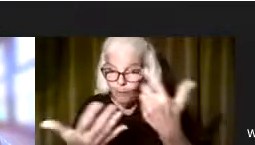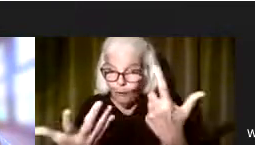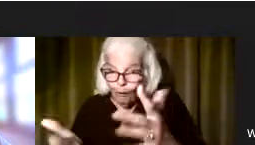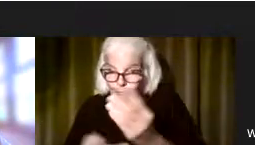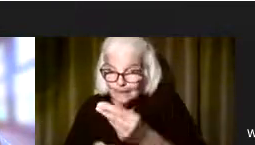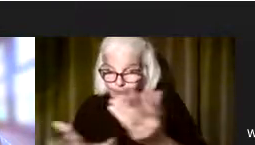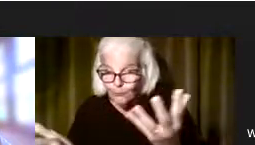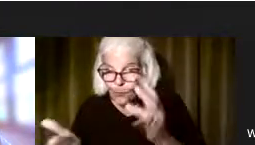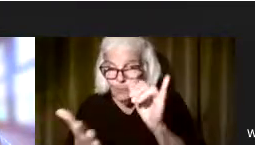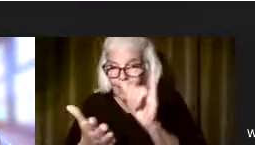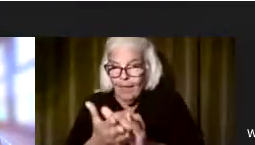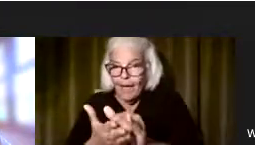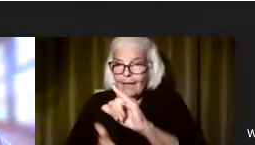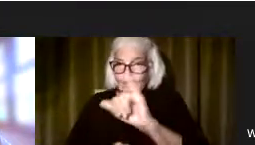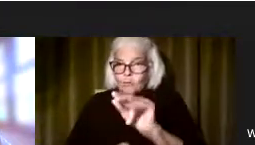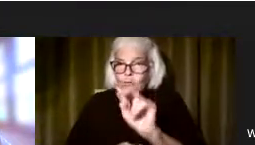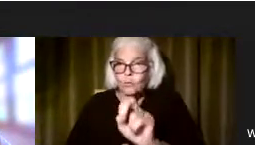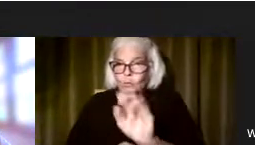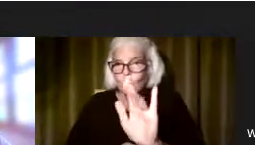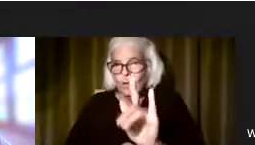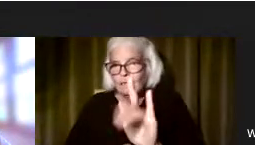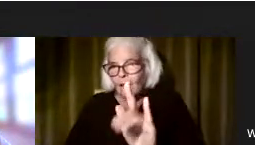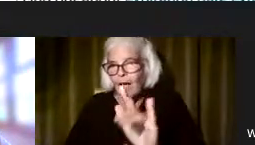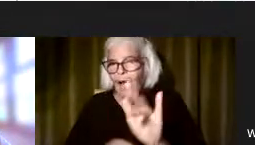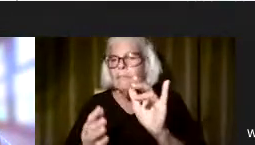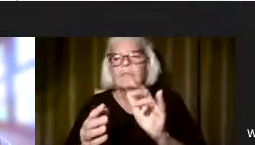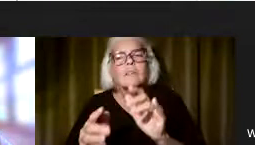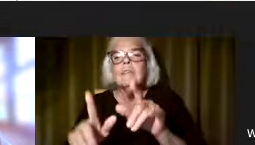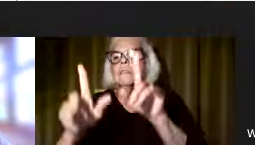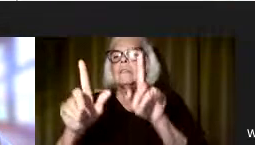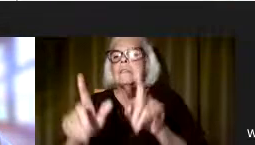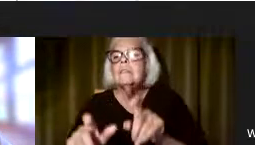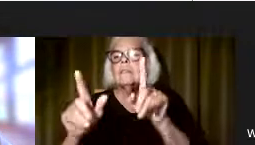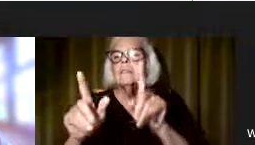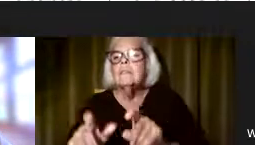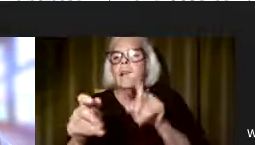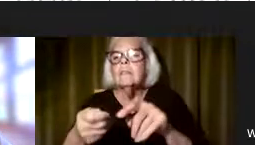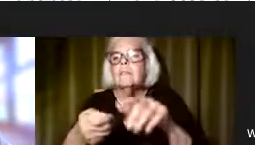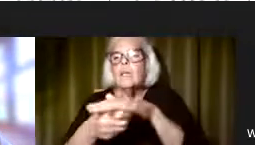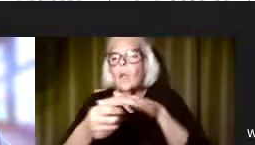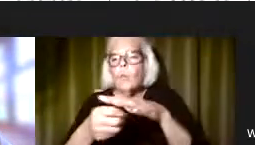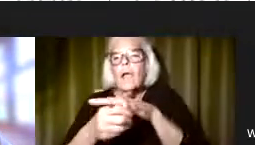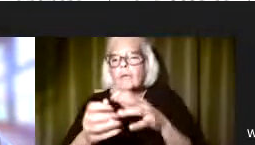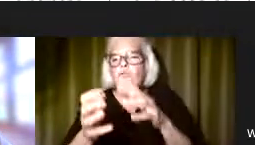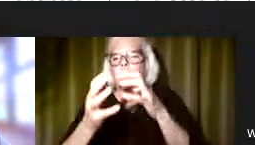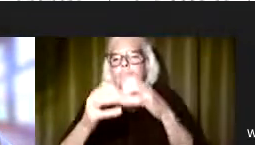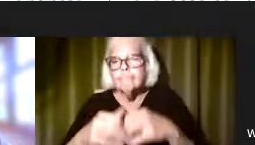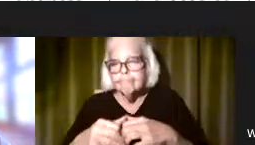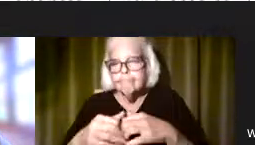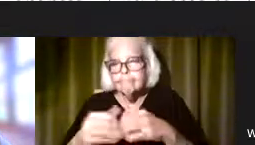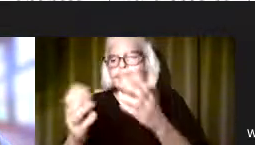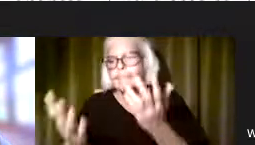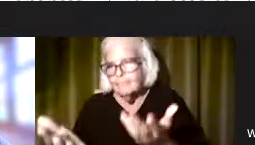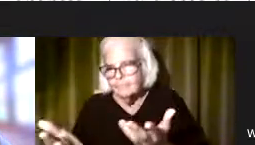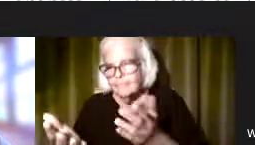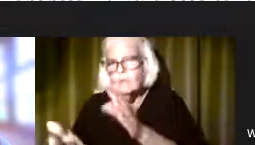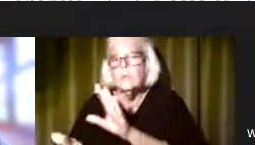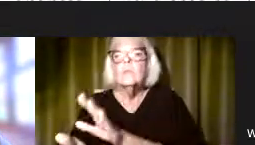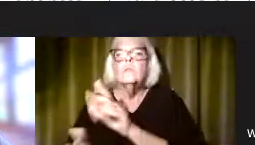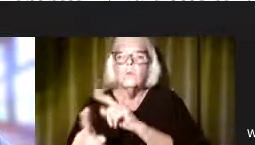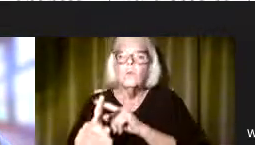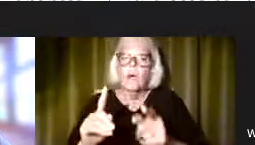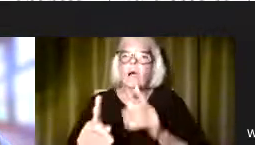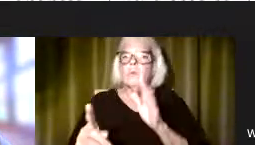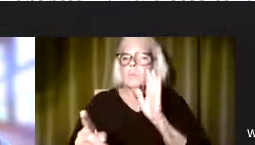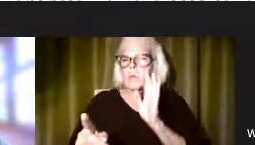website receive updates. The same will be true for where to get tested. So currently you're able